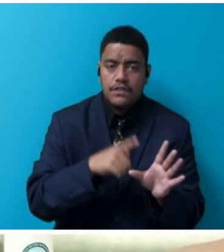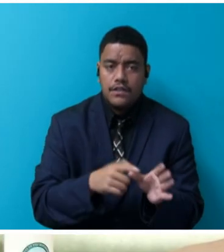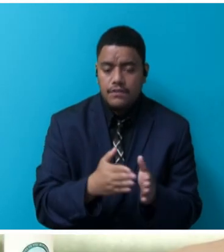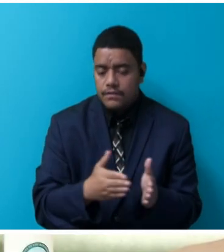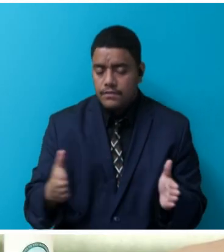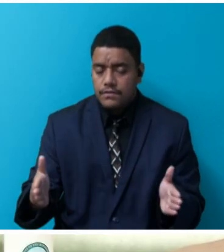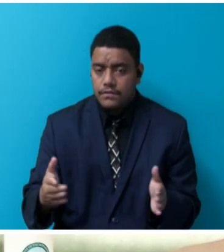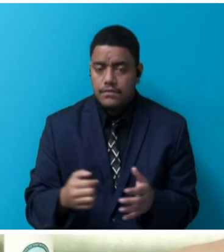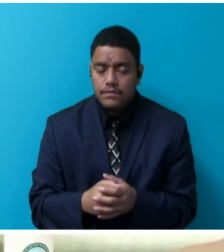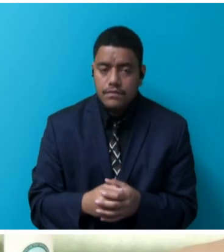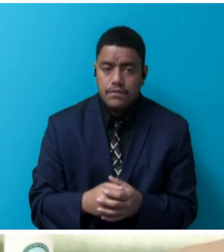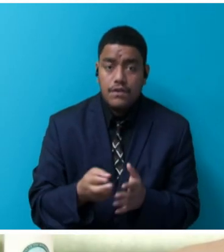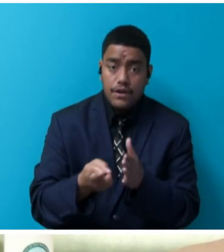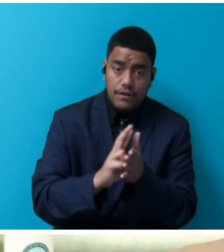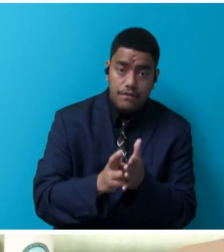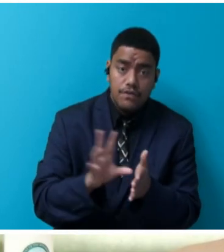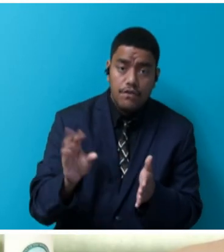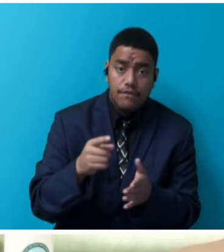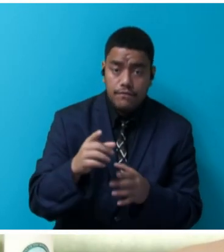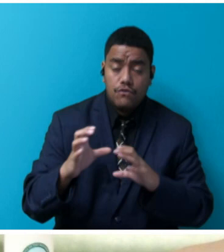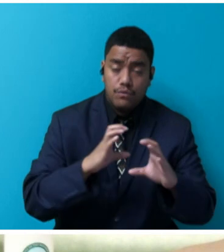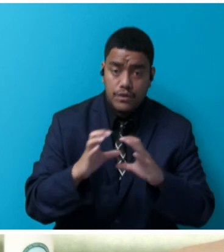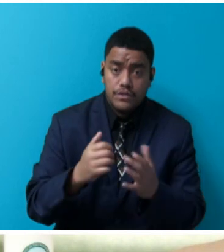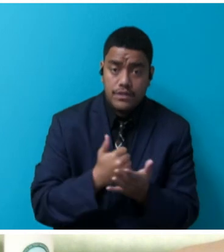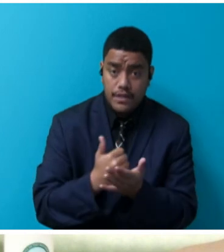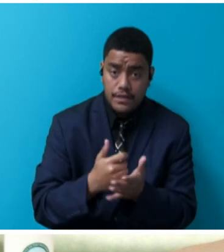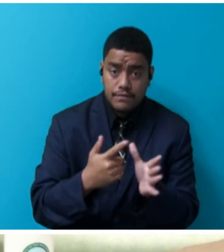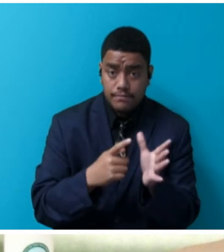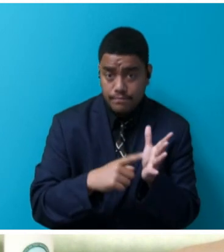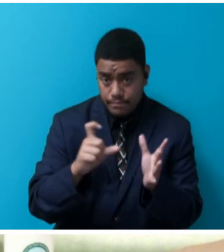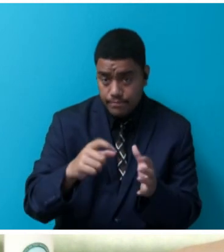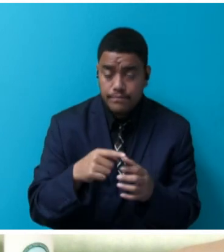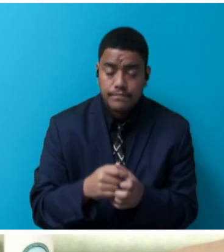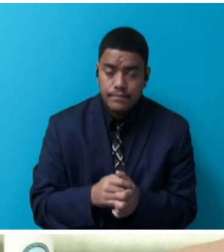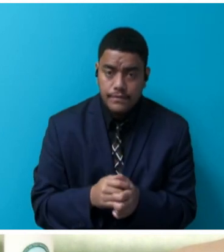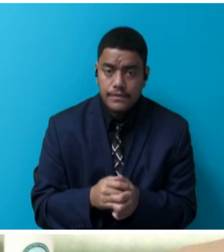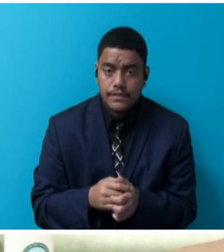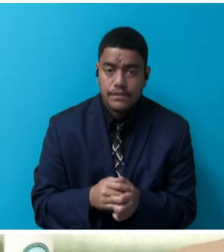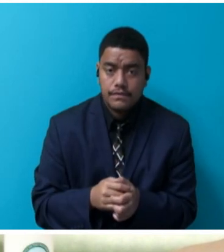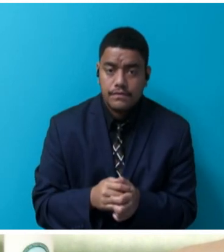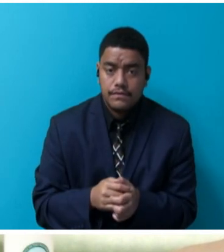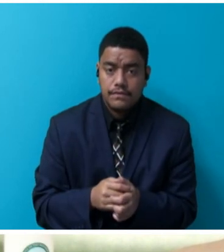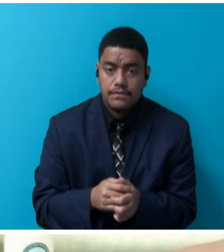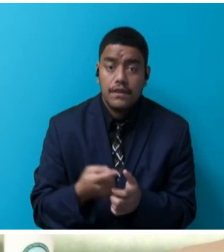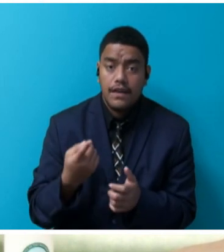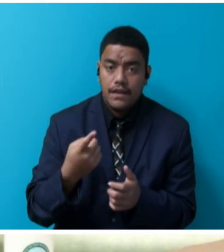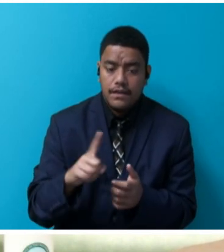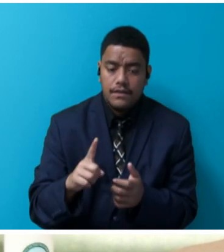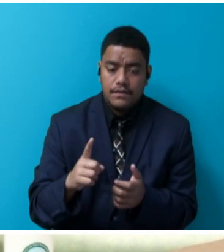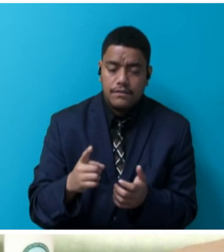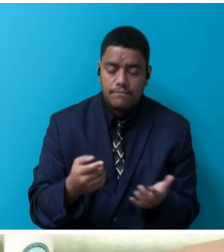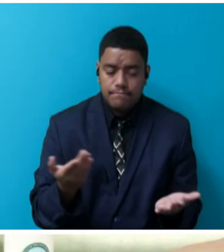include a comprehensive review of the Telecommunications Act and regulations and propose amendments to make it more